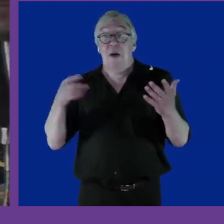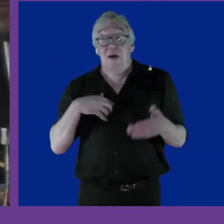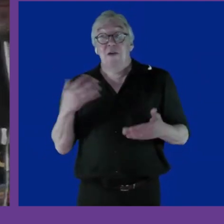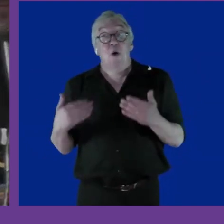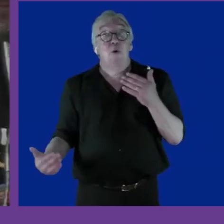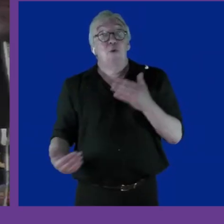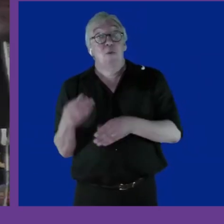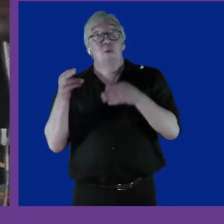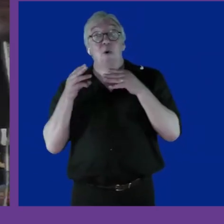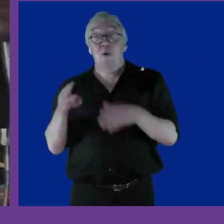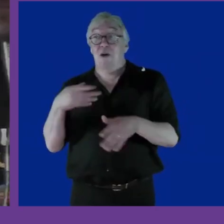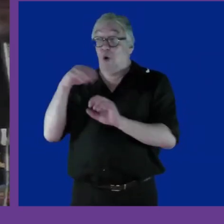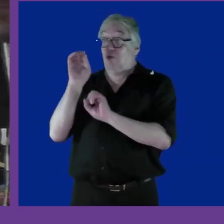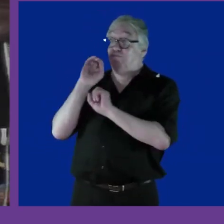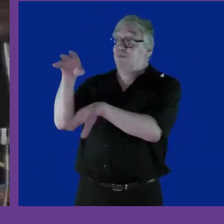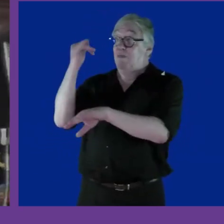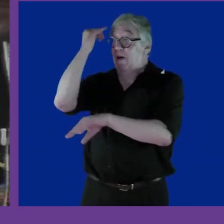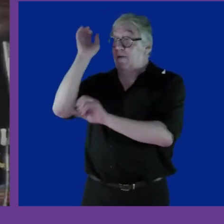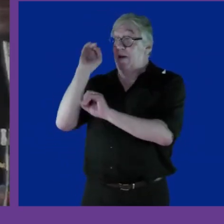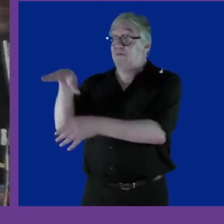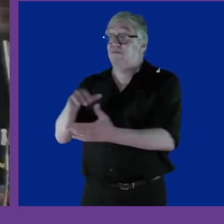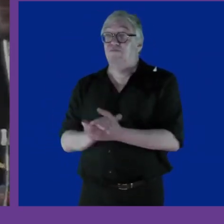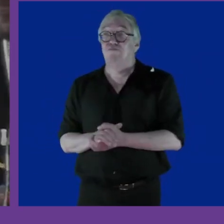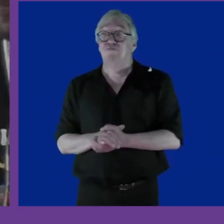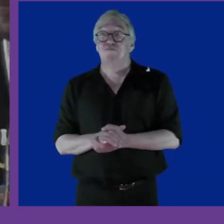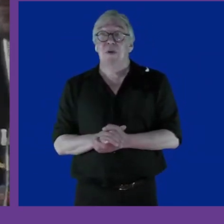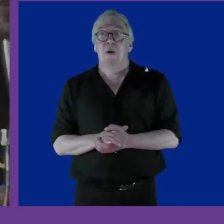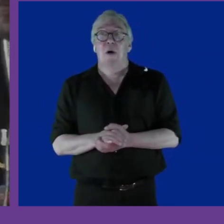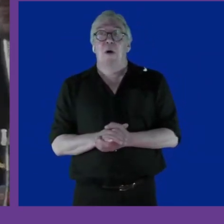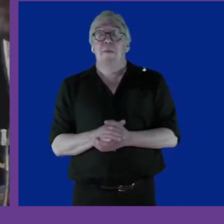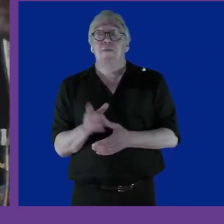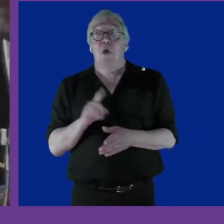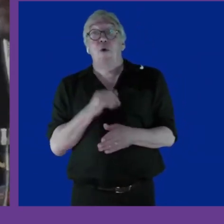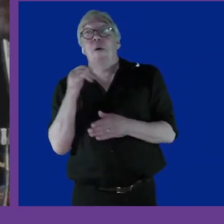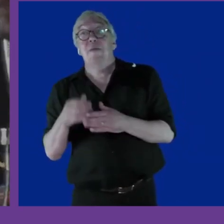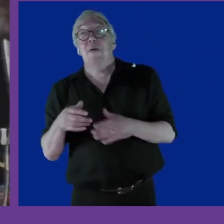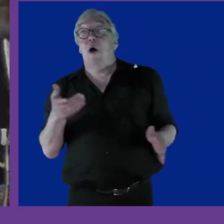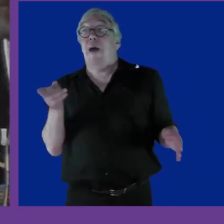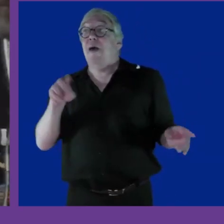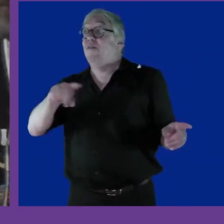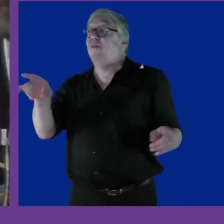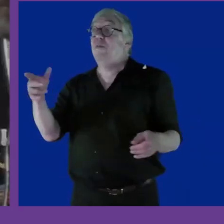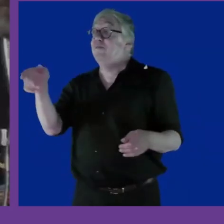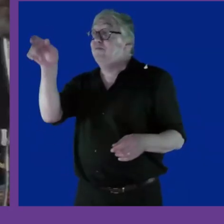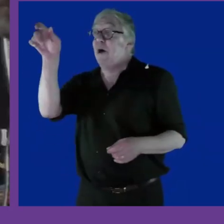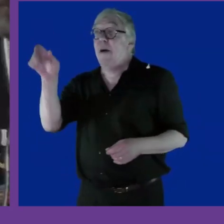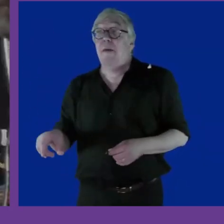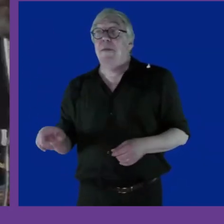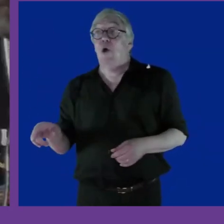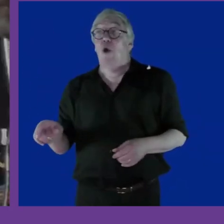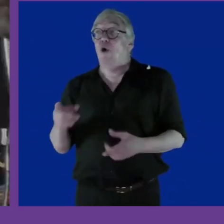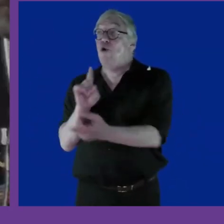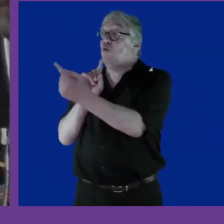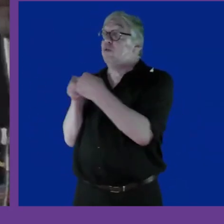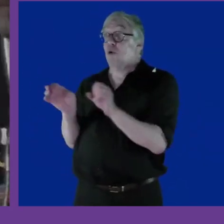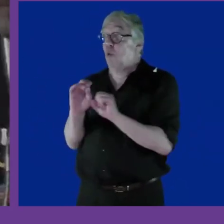and making myself across. I don't want to come out with the legal aspect, but I will definitely do that if people stop